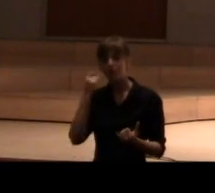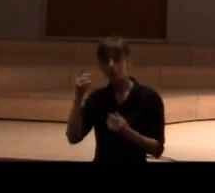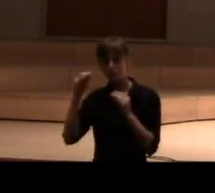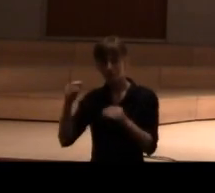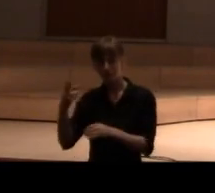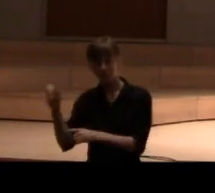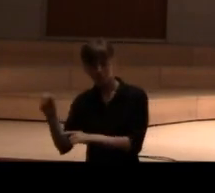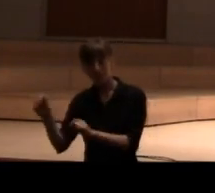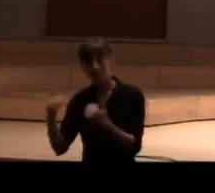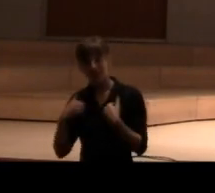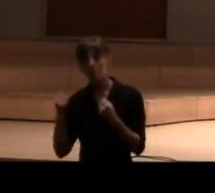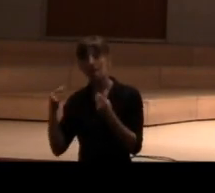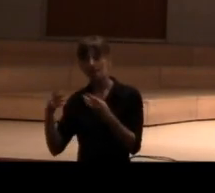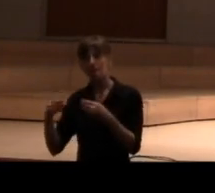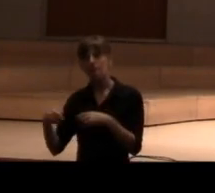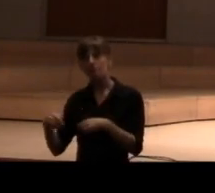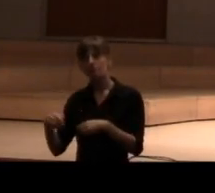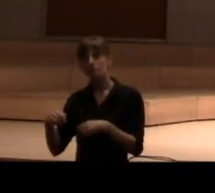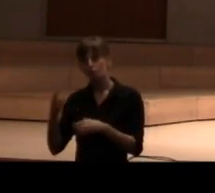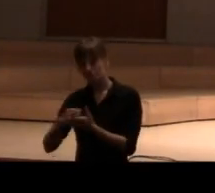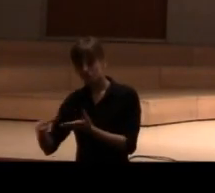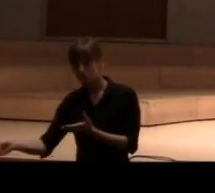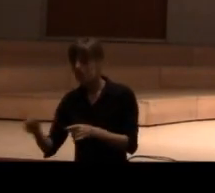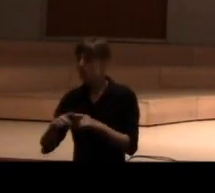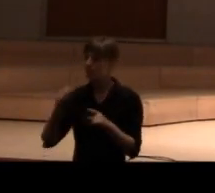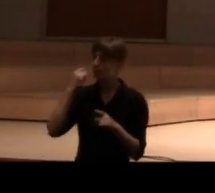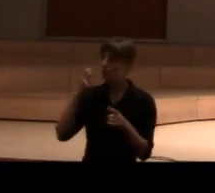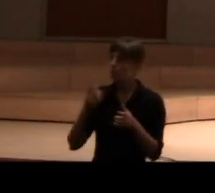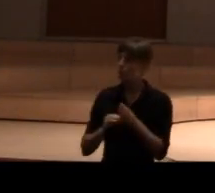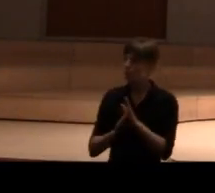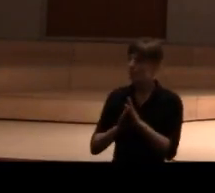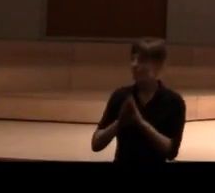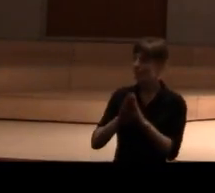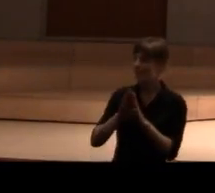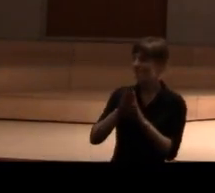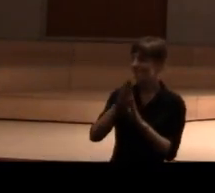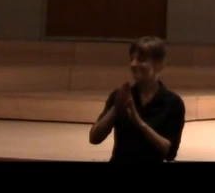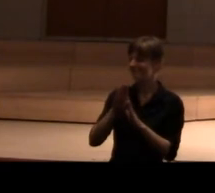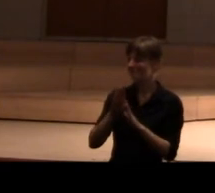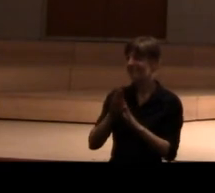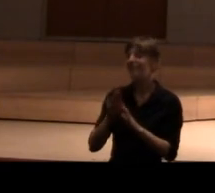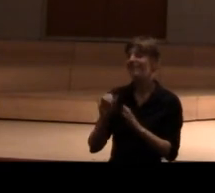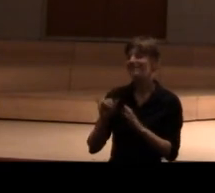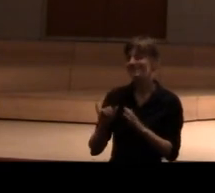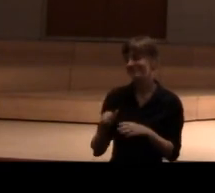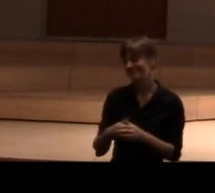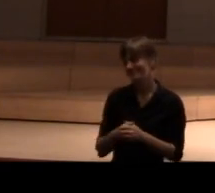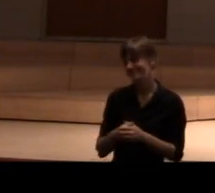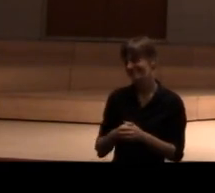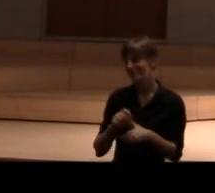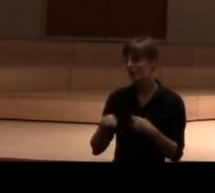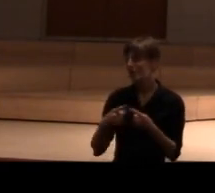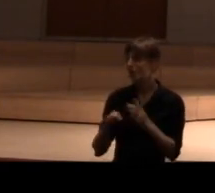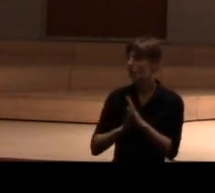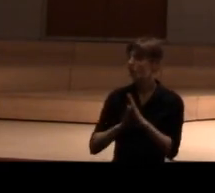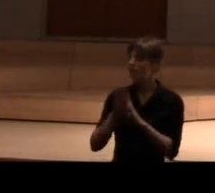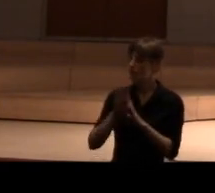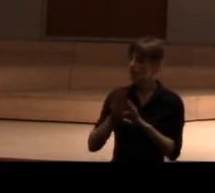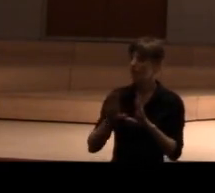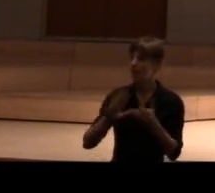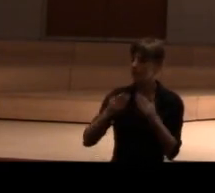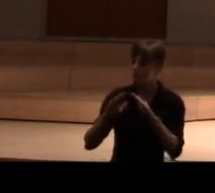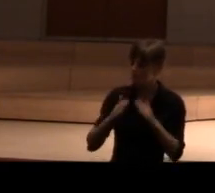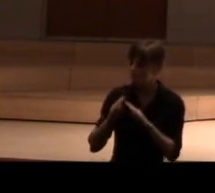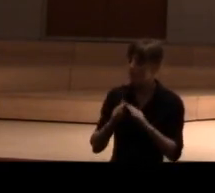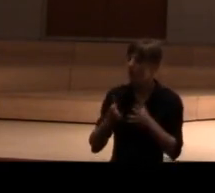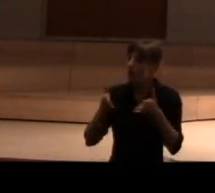that. But if we wish to build true communities of writers and communities of editors in our language arts classrooms, we have to give students the opportunities that allow them